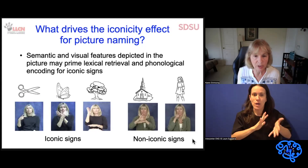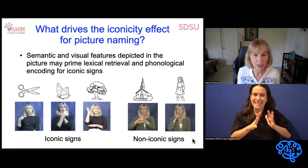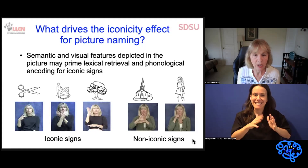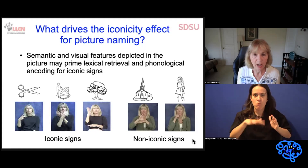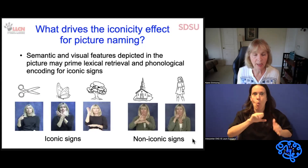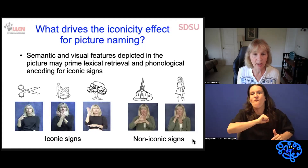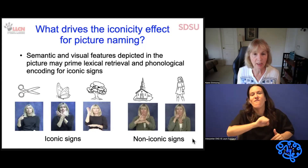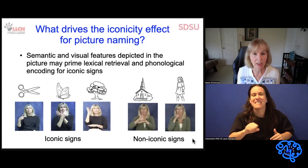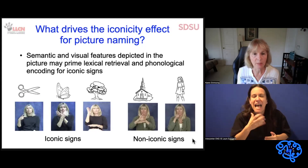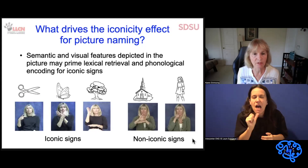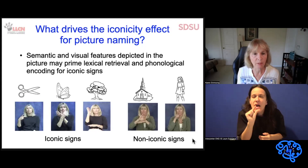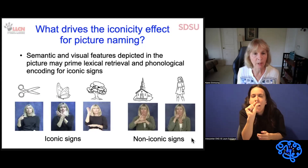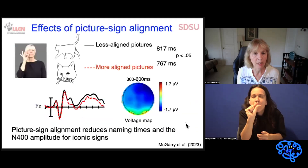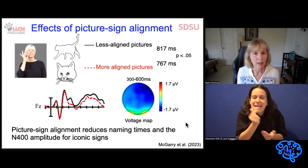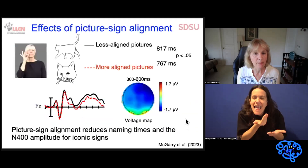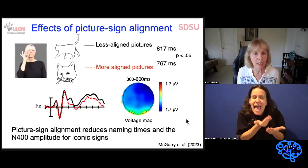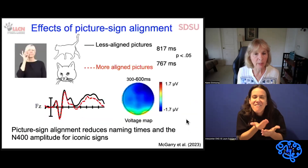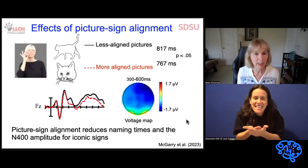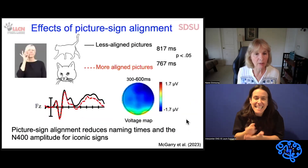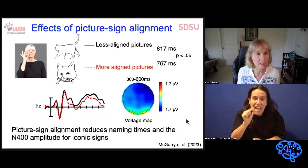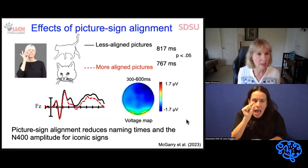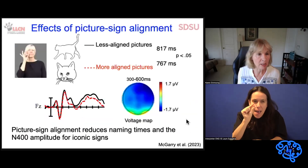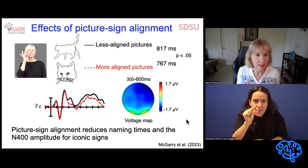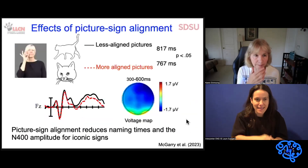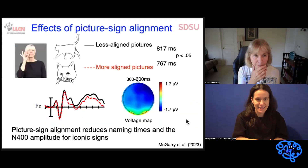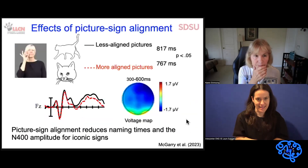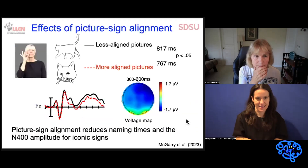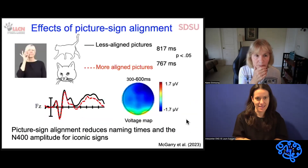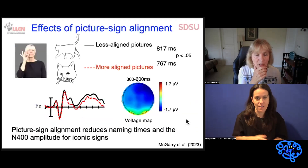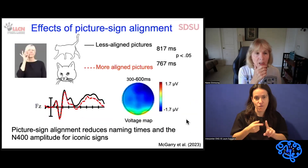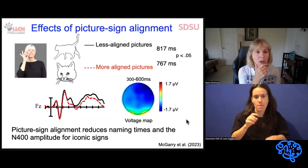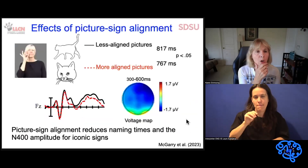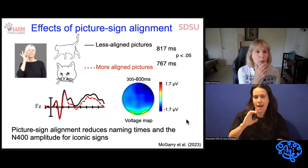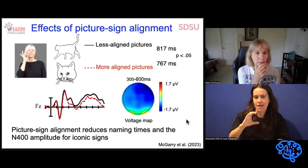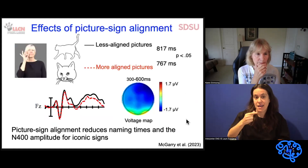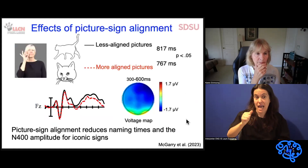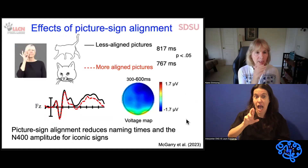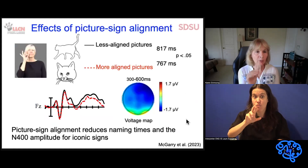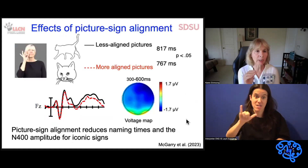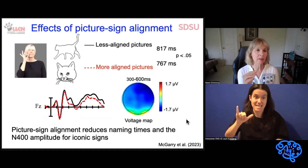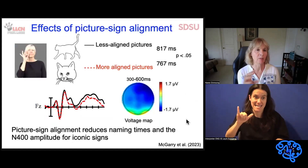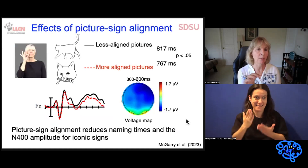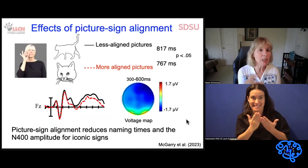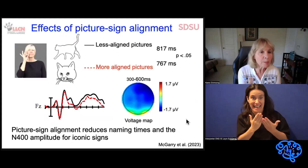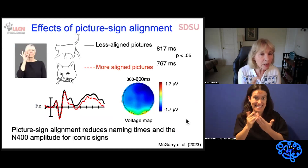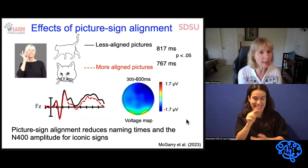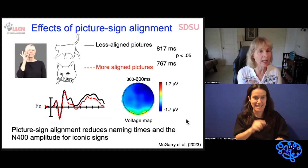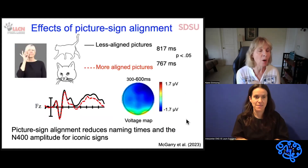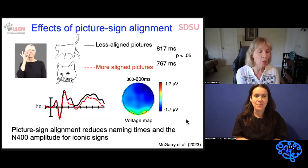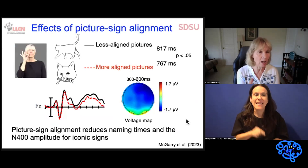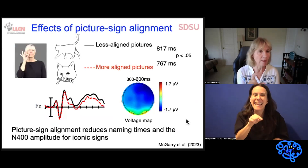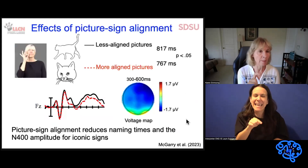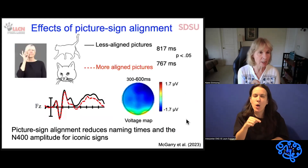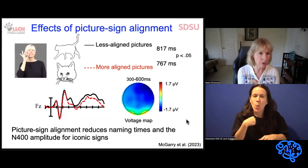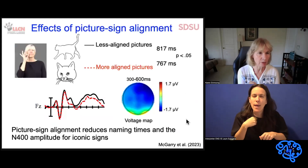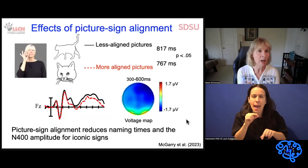this, which again comes from Megan McGarry's studies, where here we manipulated how